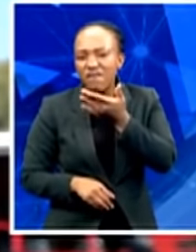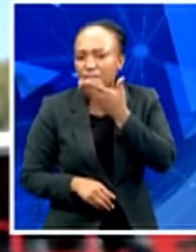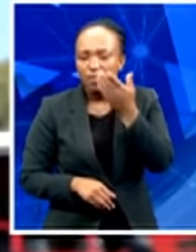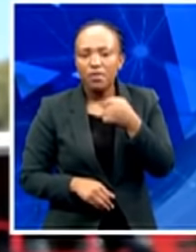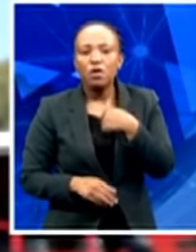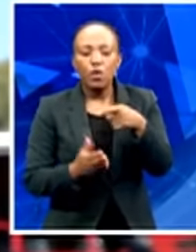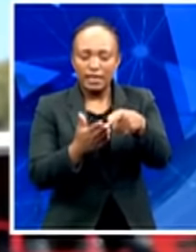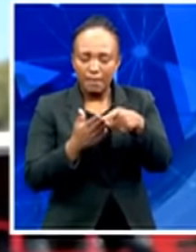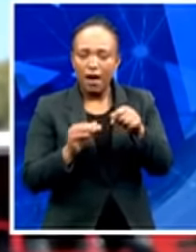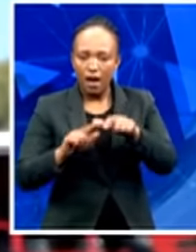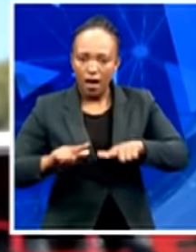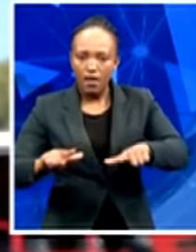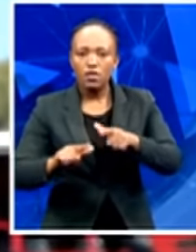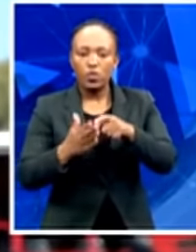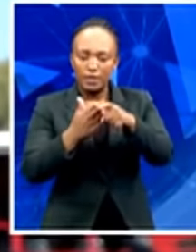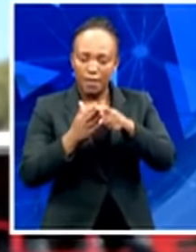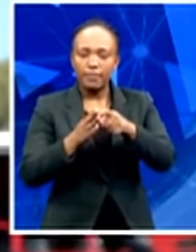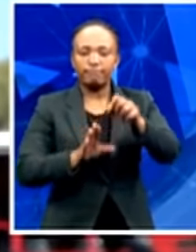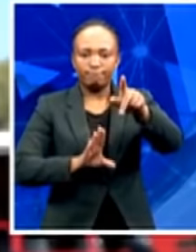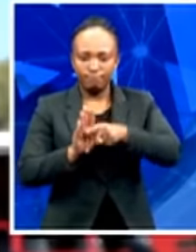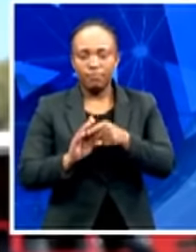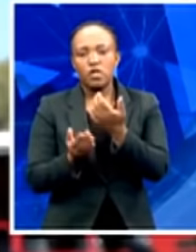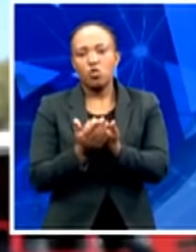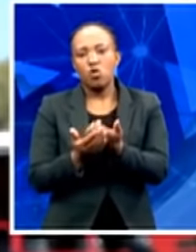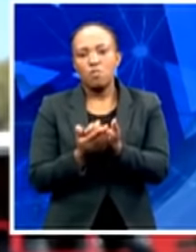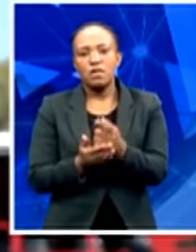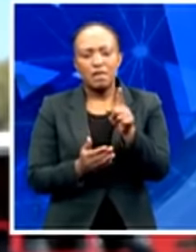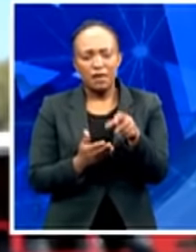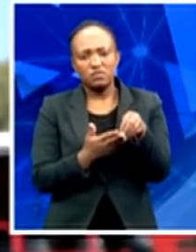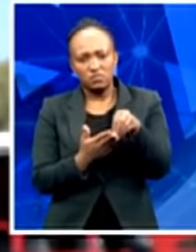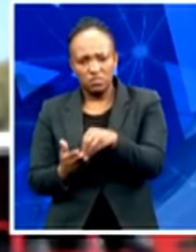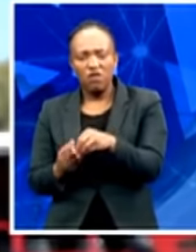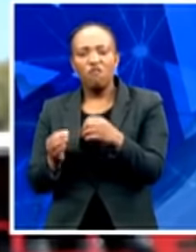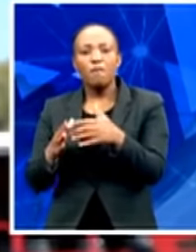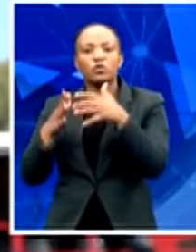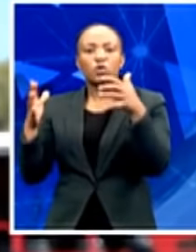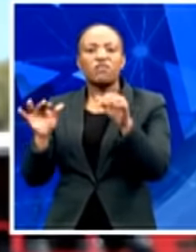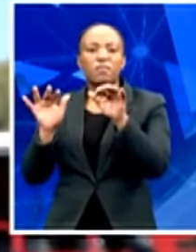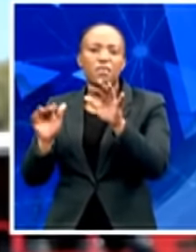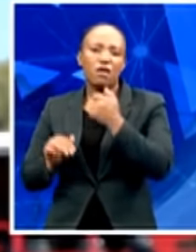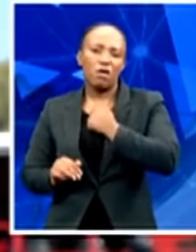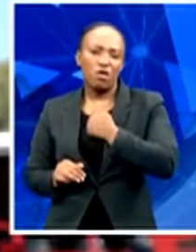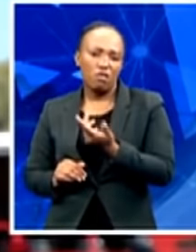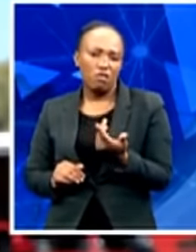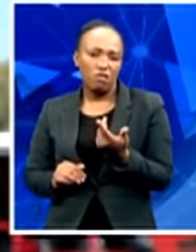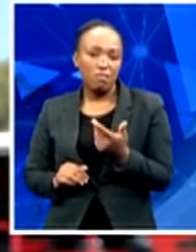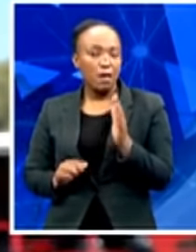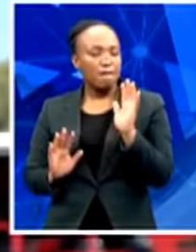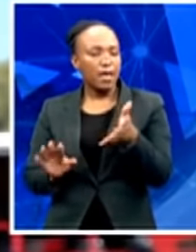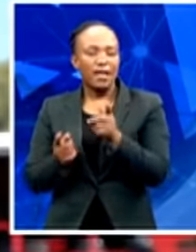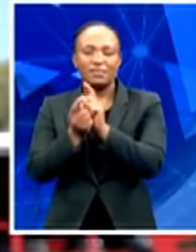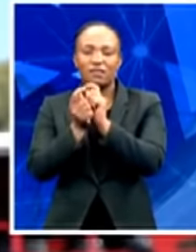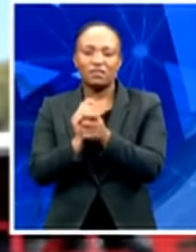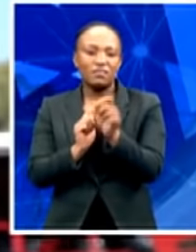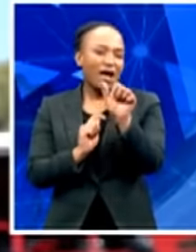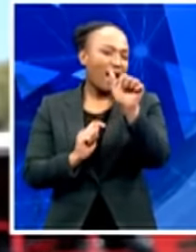economy. The economy must belong to the majority of our people. And that's the only change. There's no other hope in this country except the EFF. So